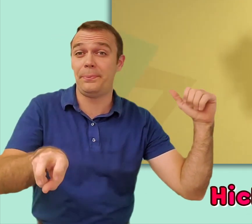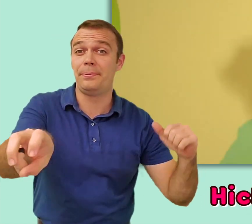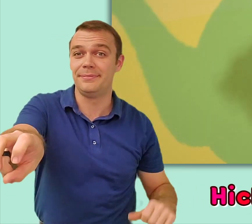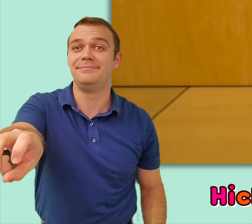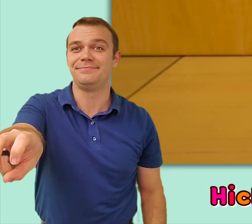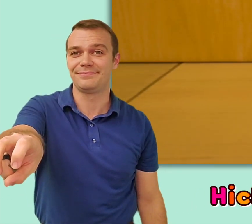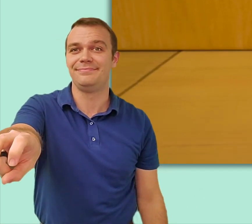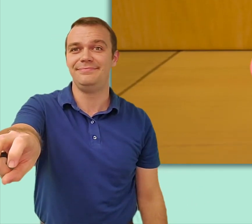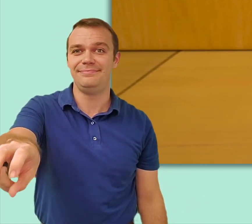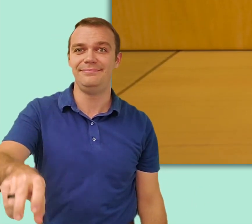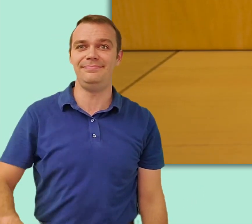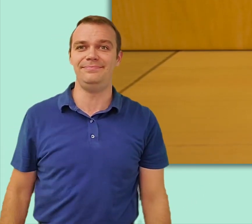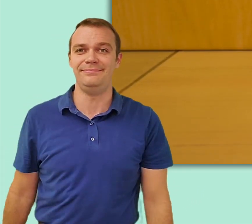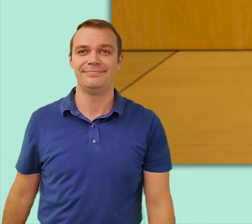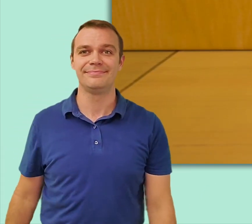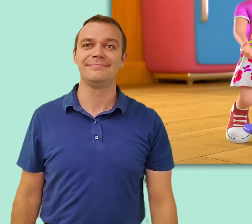Hickory, dickory, dock.